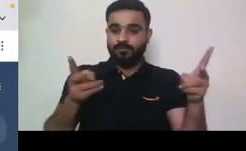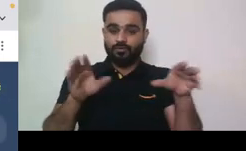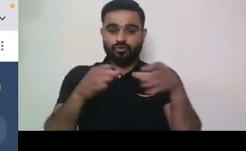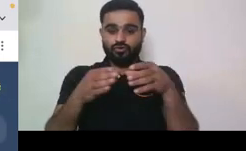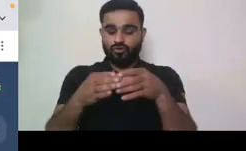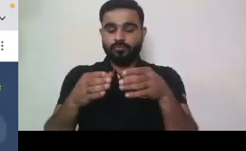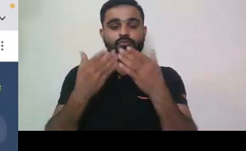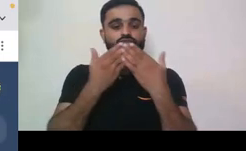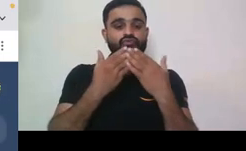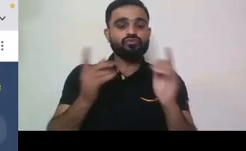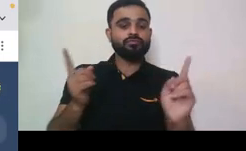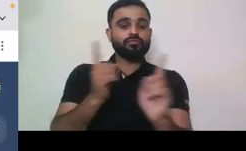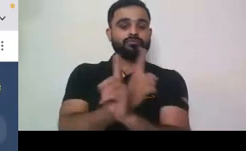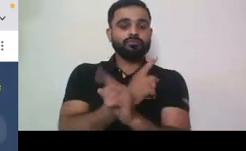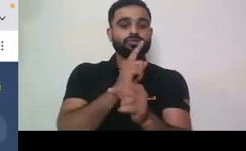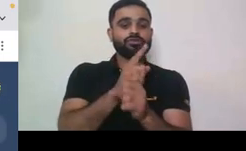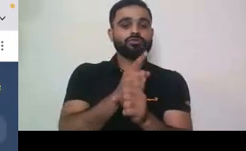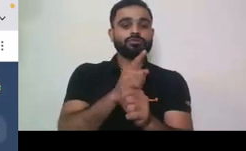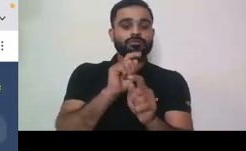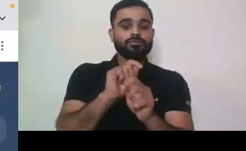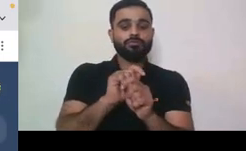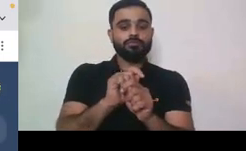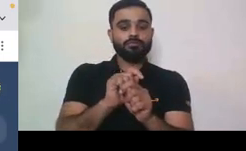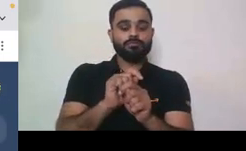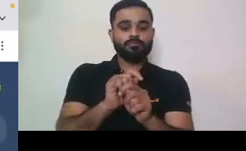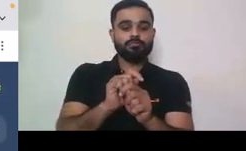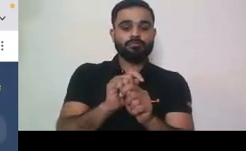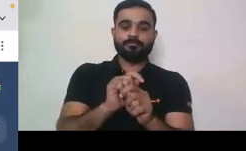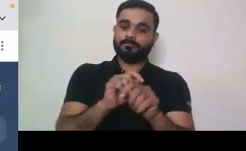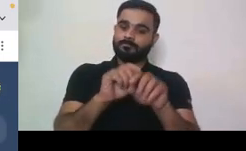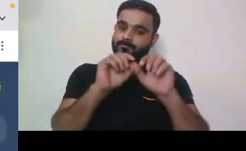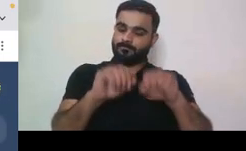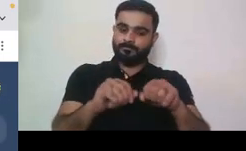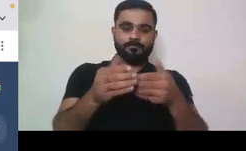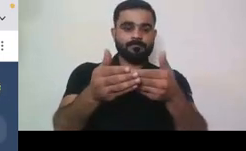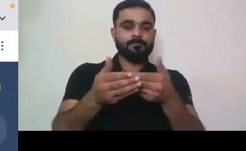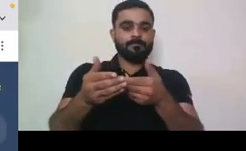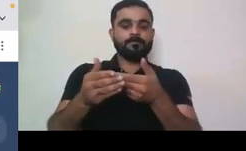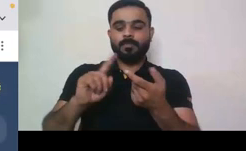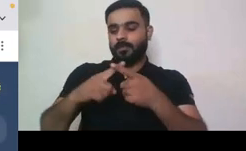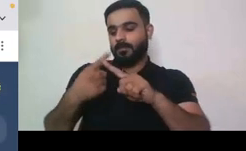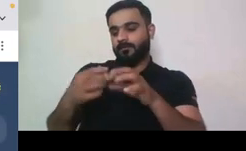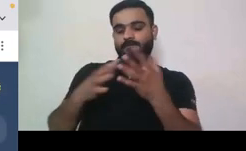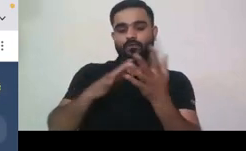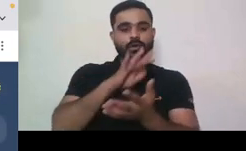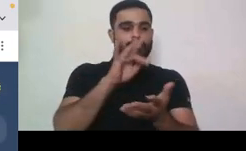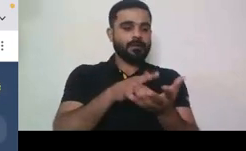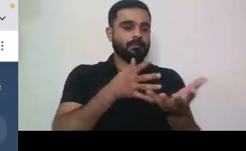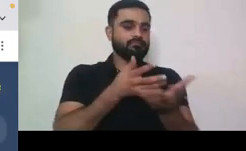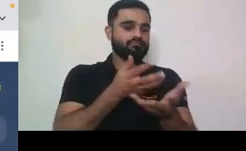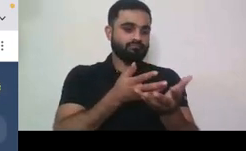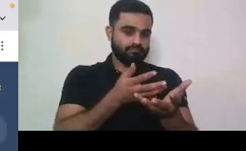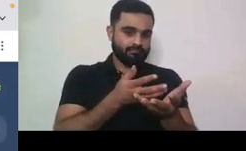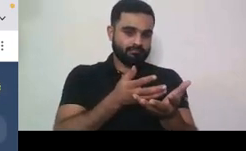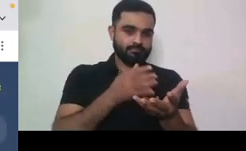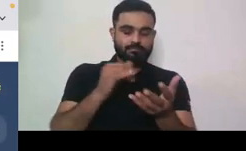different schools. Peer teaching guest talk. Yeah, we can invite some of the experts in the field.